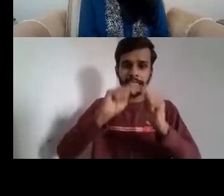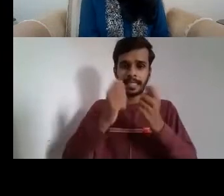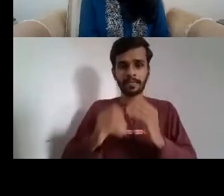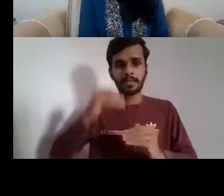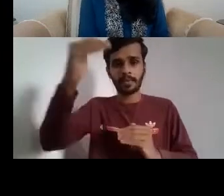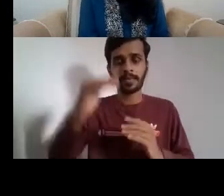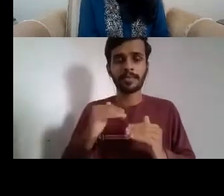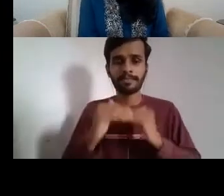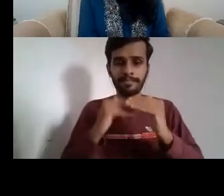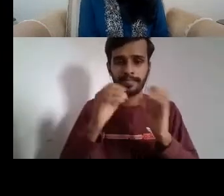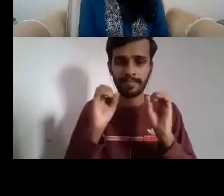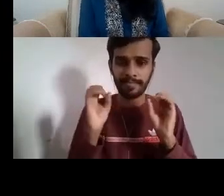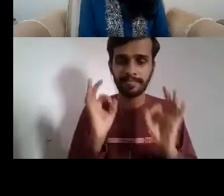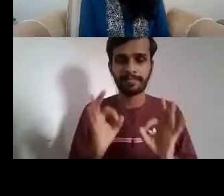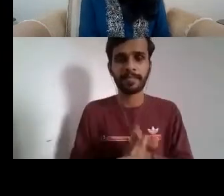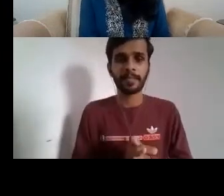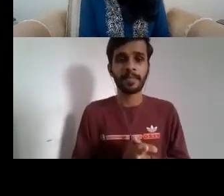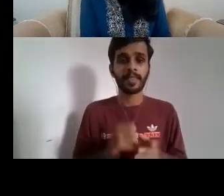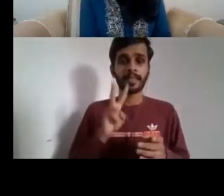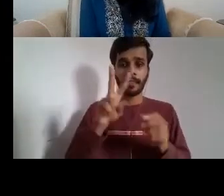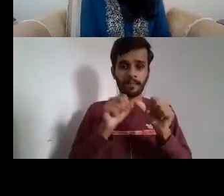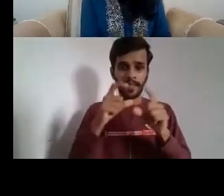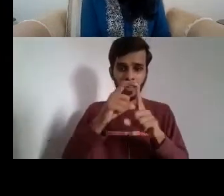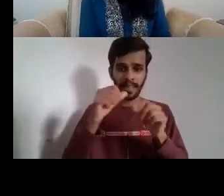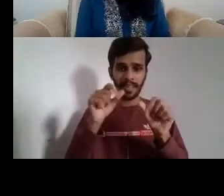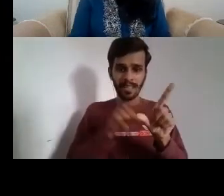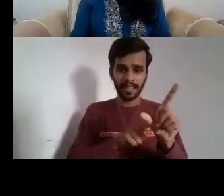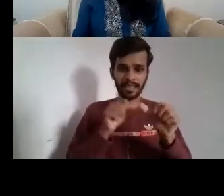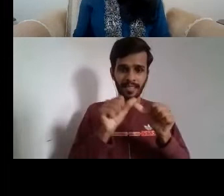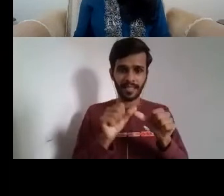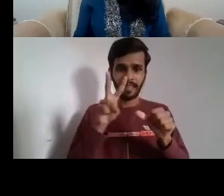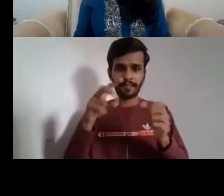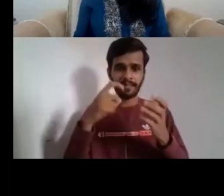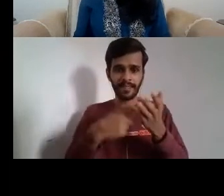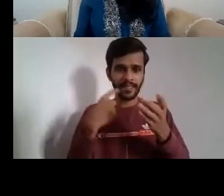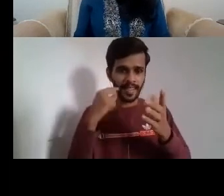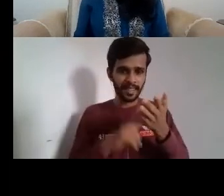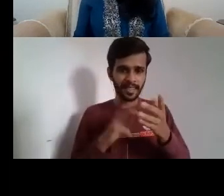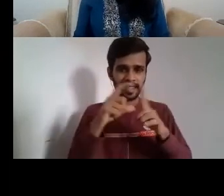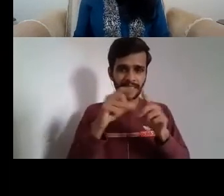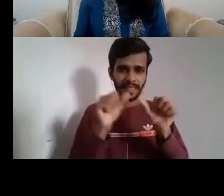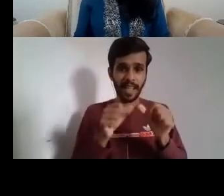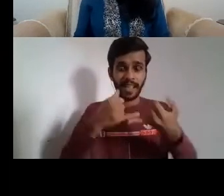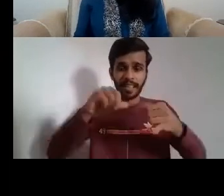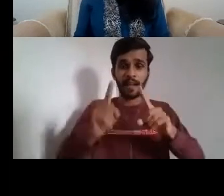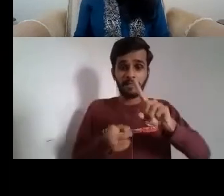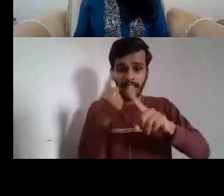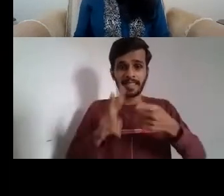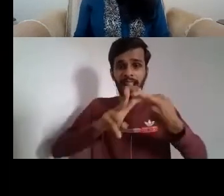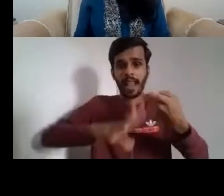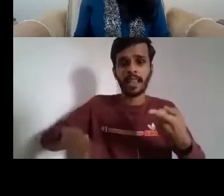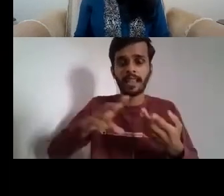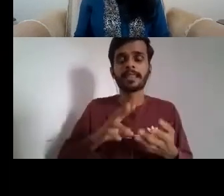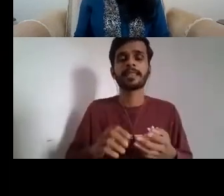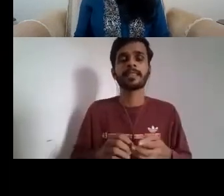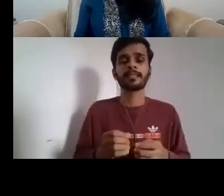Vadya Vrinda was India's first national orchestra. This was founded by Ravi Shankar during his stint in All India